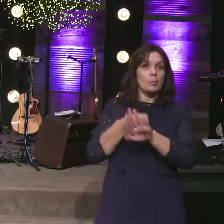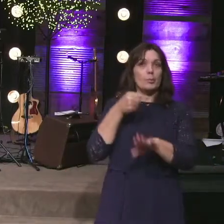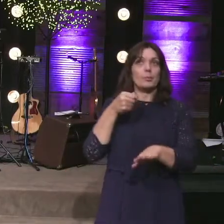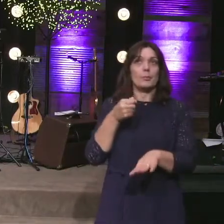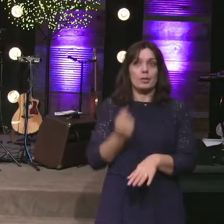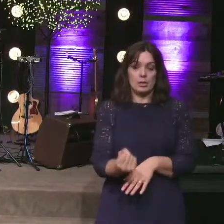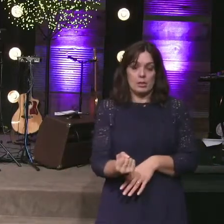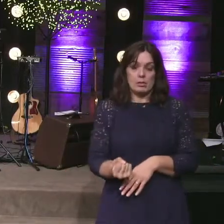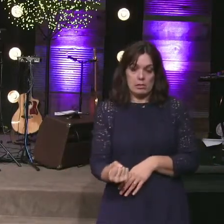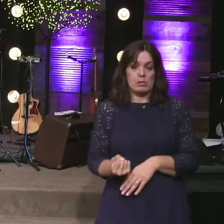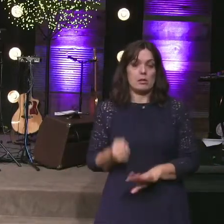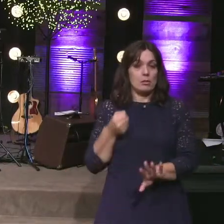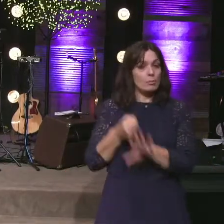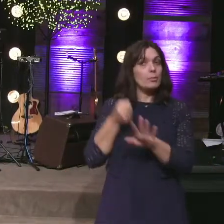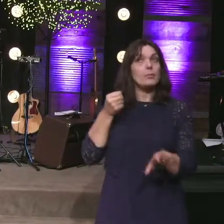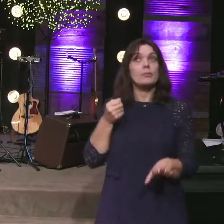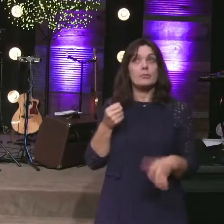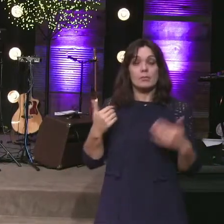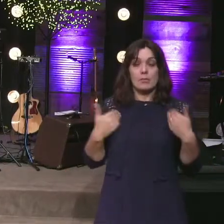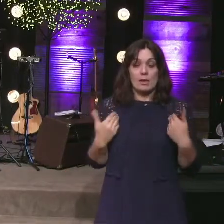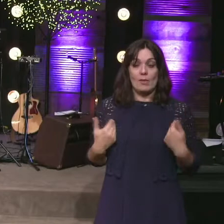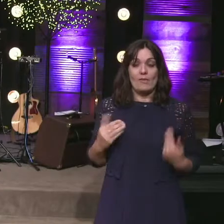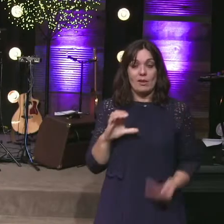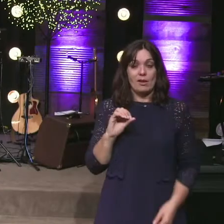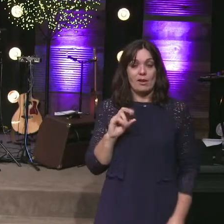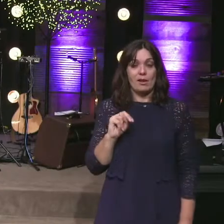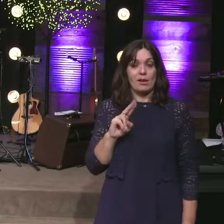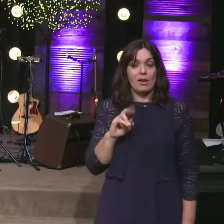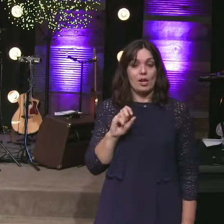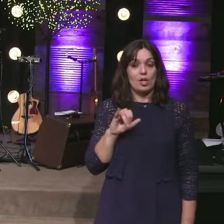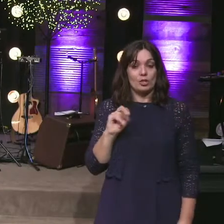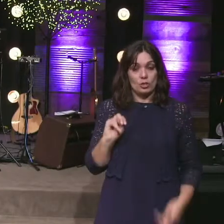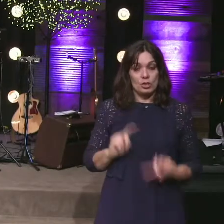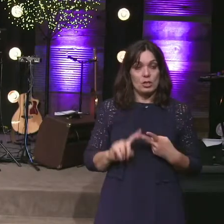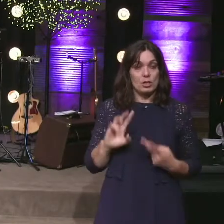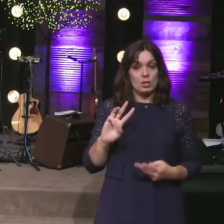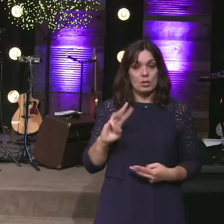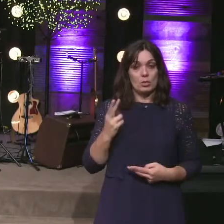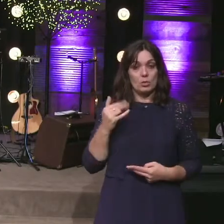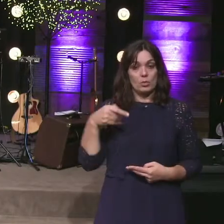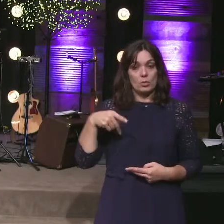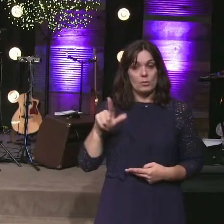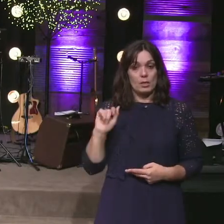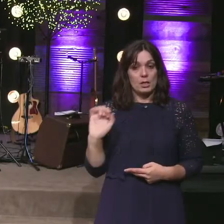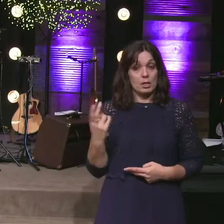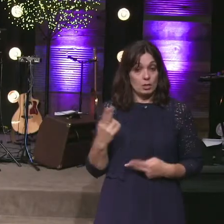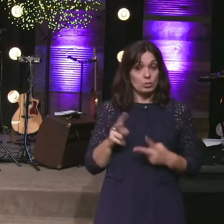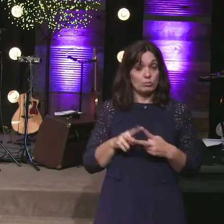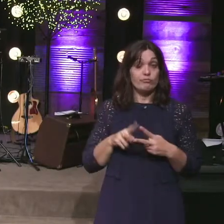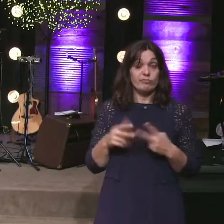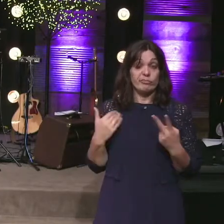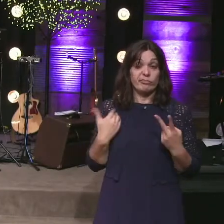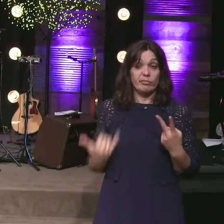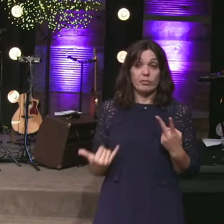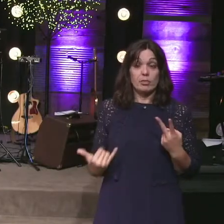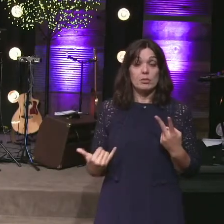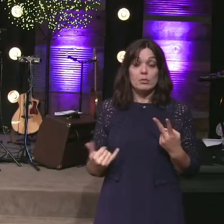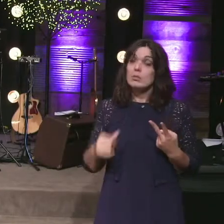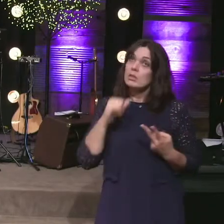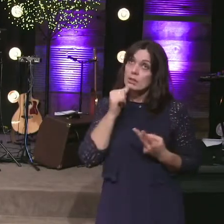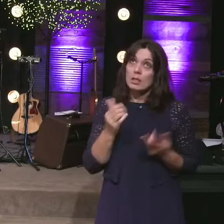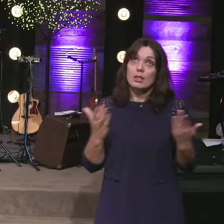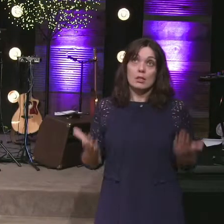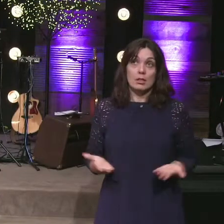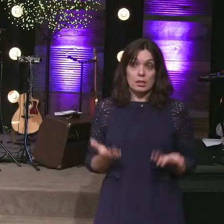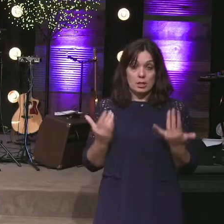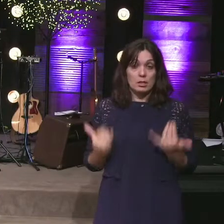office. He has a concussion and he has whiplash. So he's not here today, and